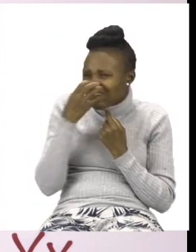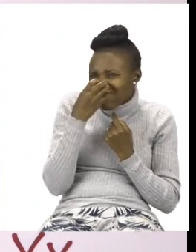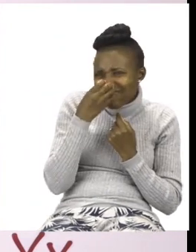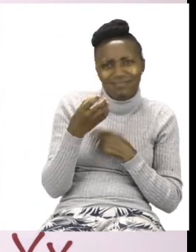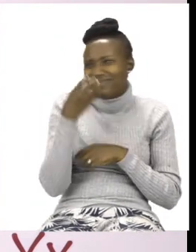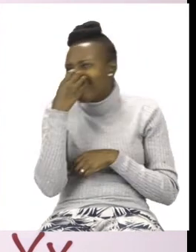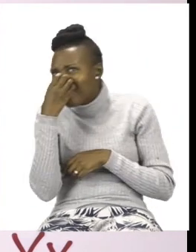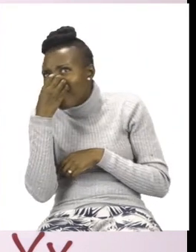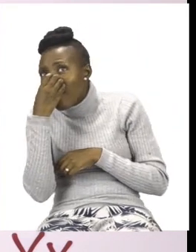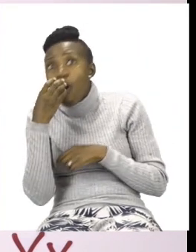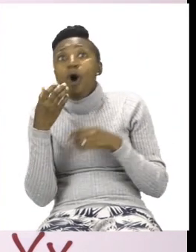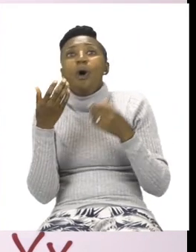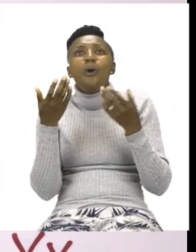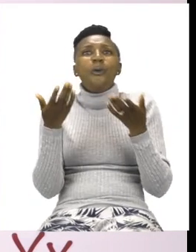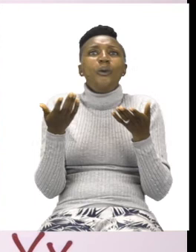Zoshi,